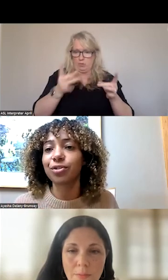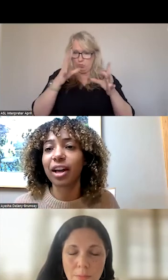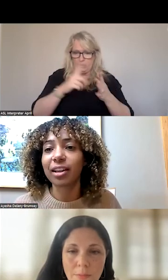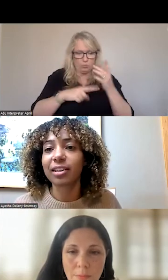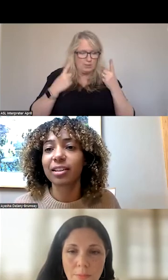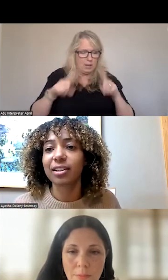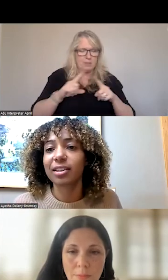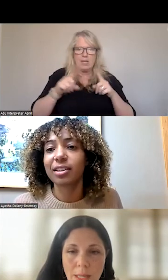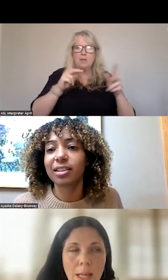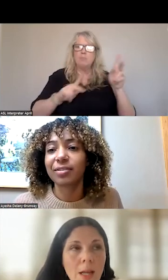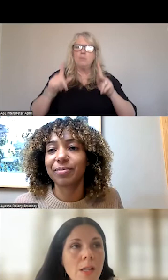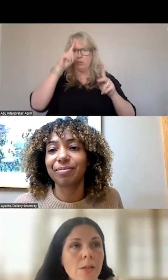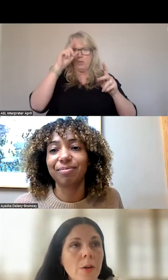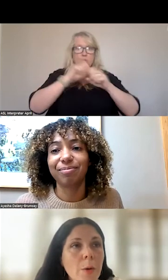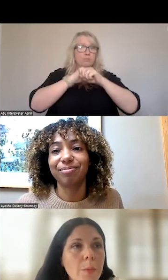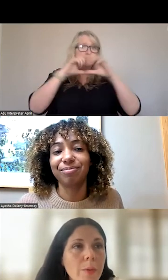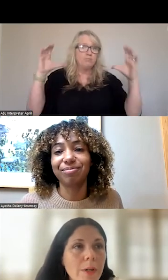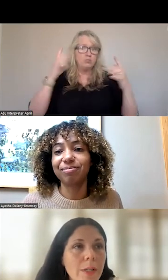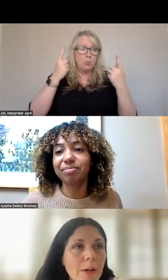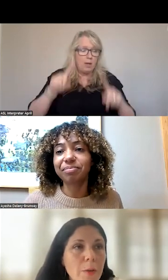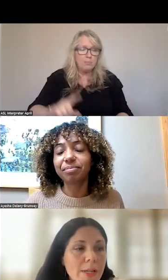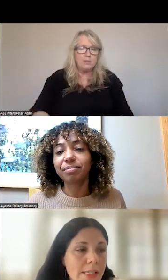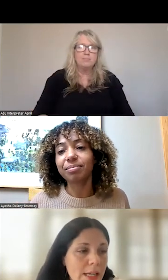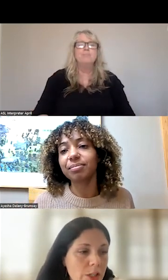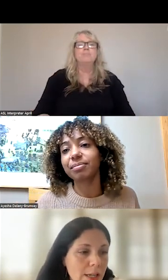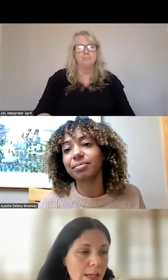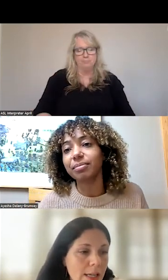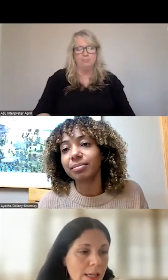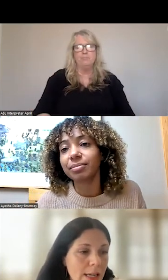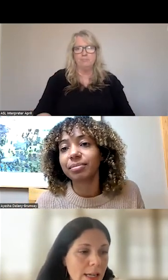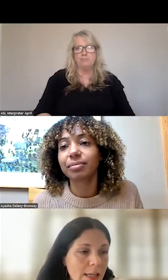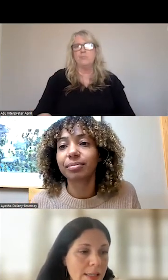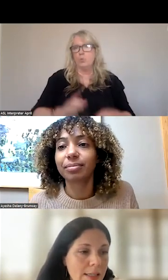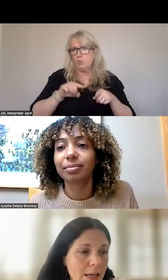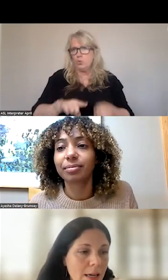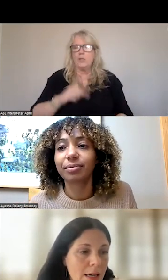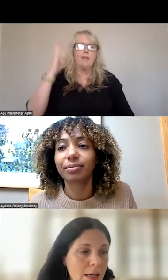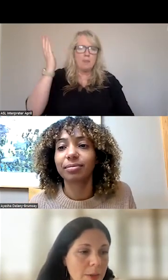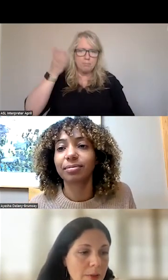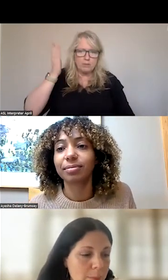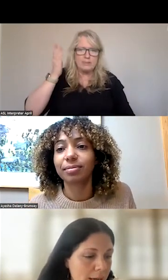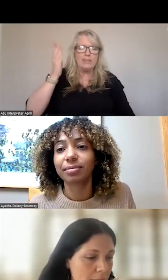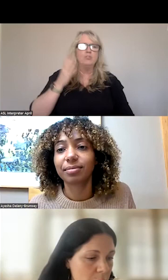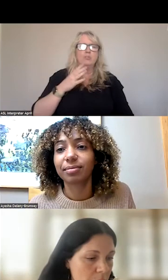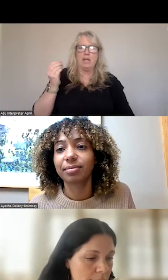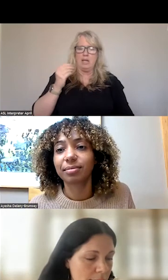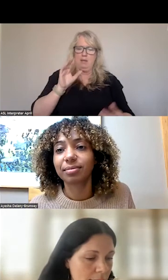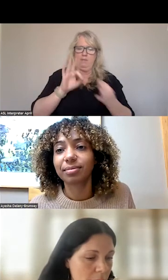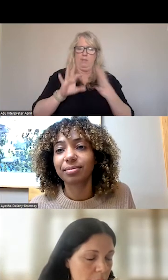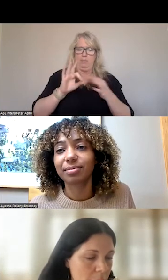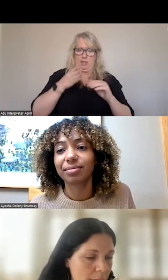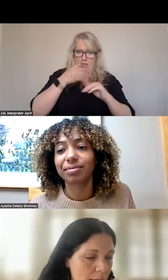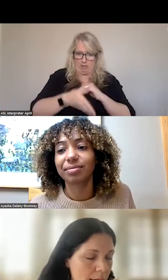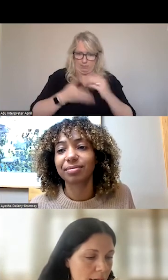people's vision for that? So, you know, when we were, you know, in the presentation and the feedback afterwards, I